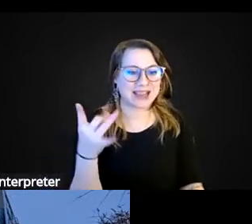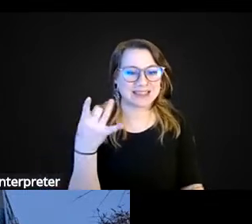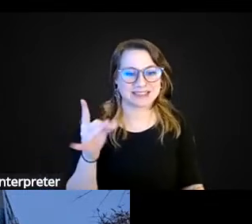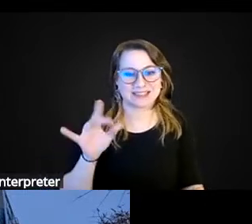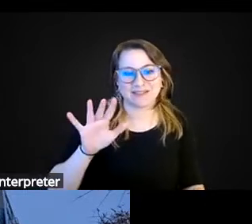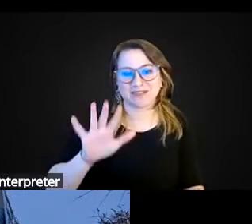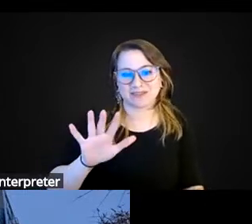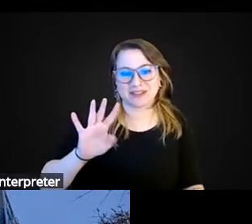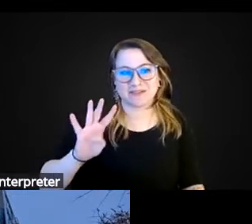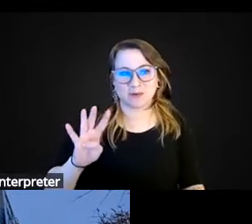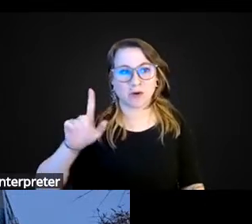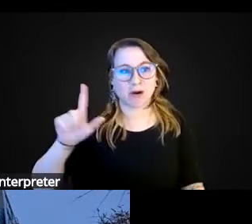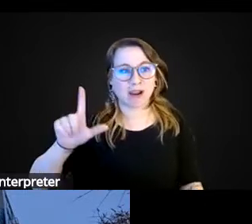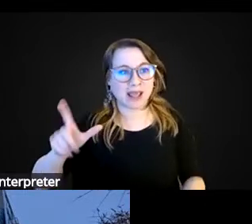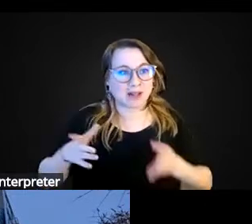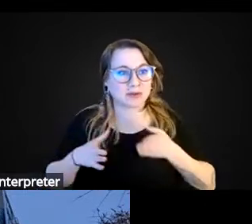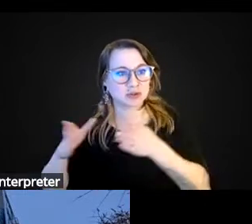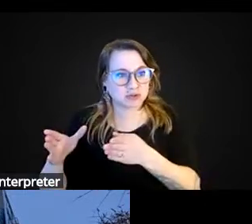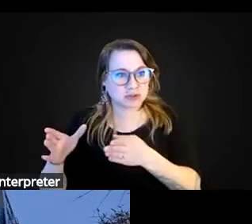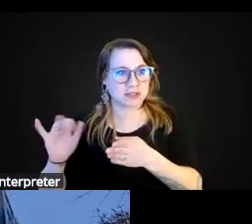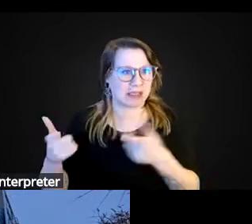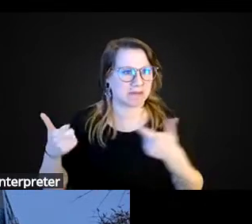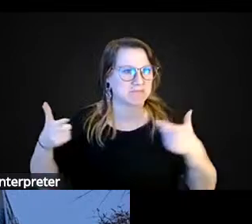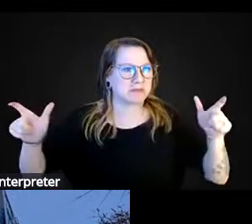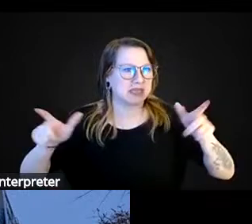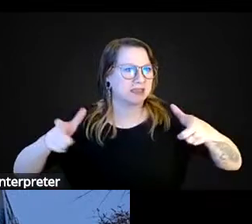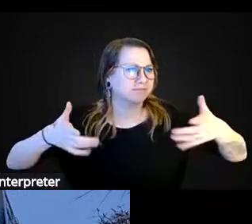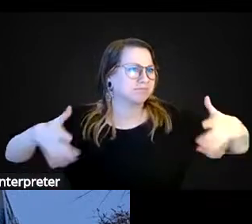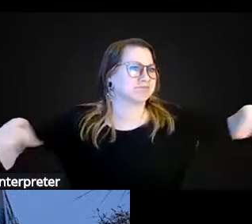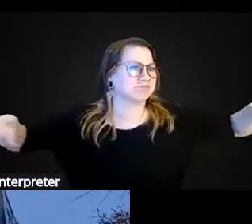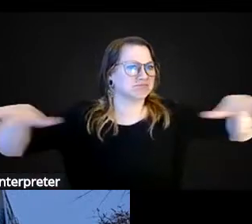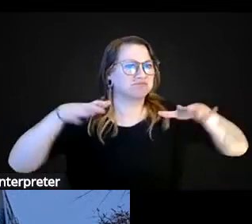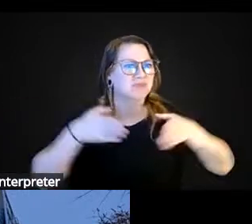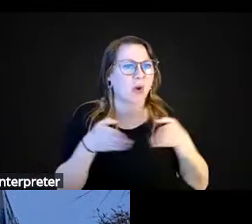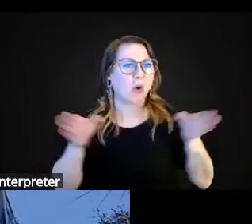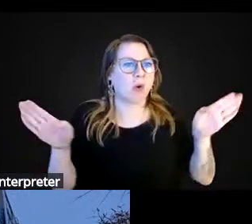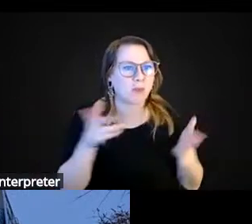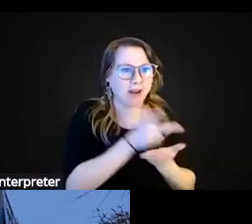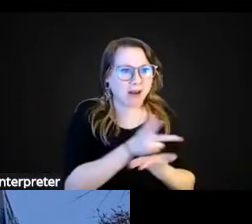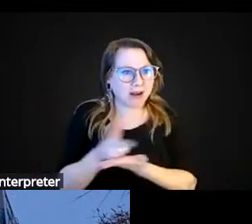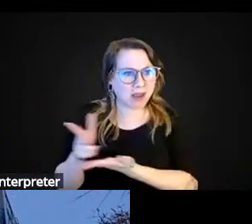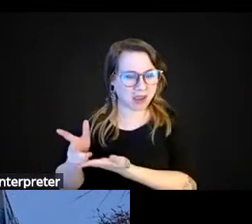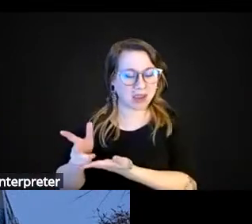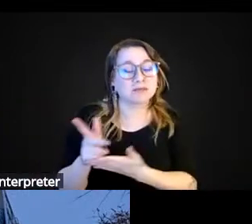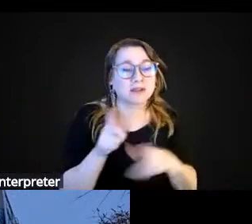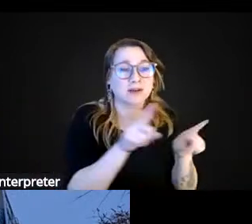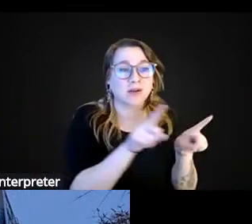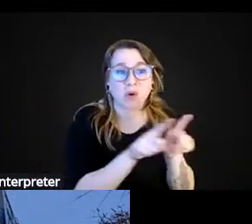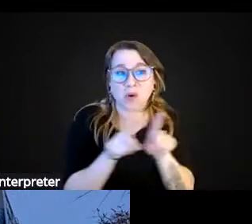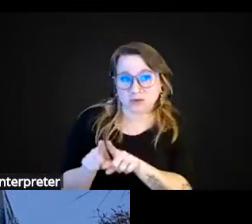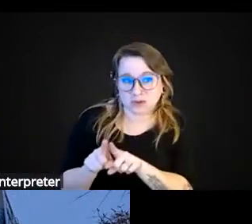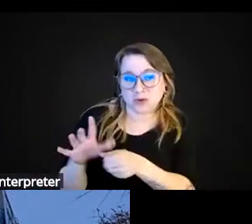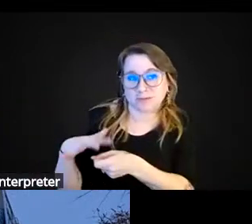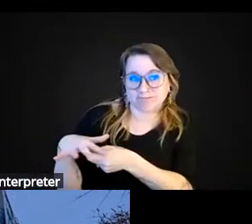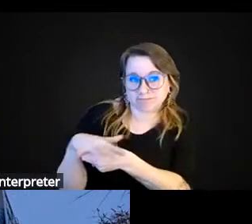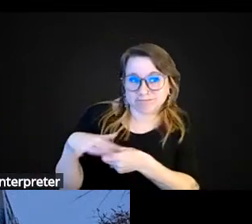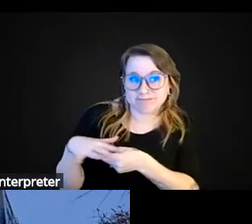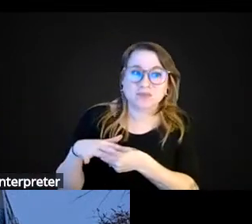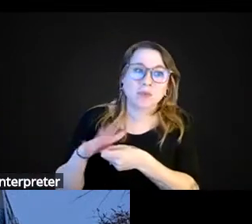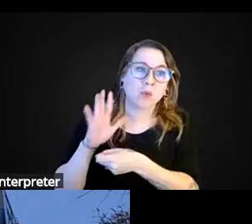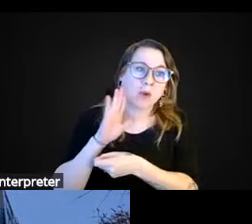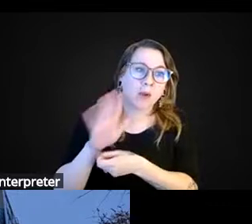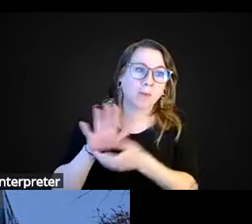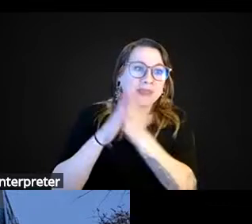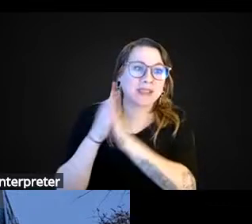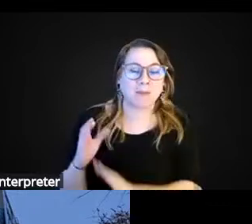So right up at that big open lot, which also happens to be the site of what will be the Carver